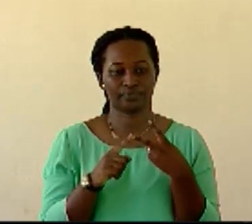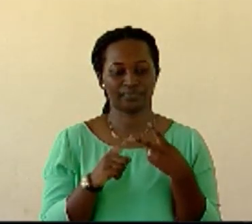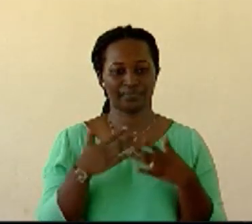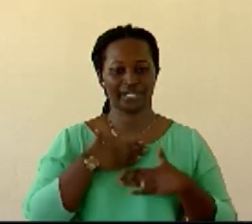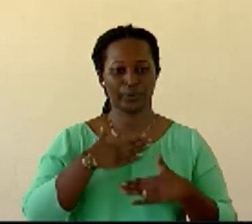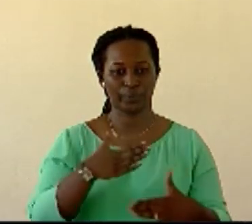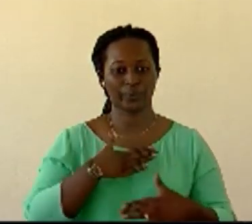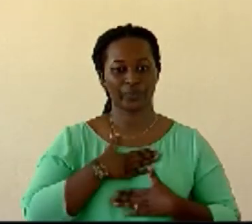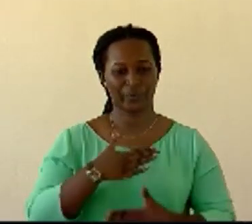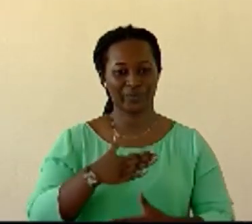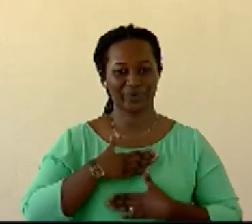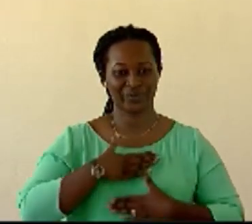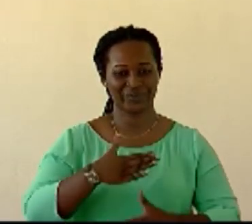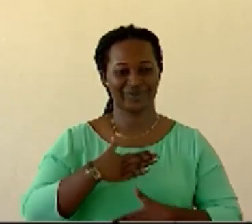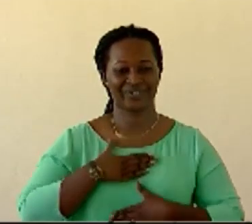respiration.